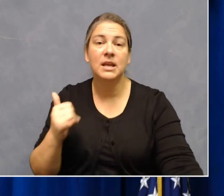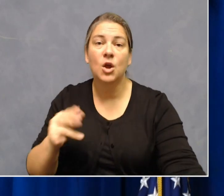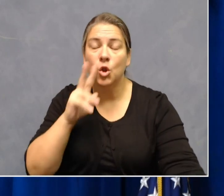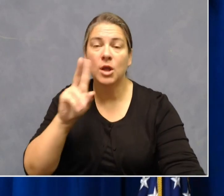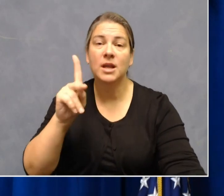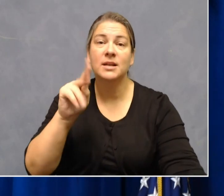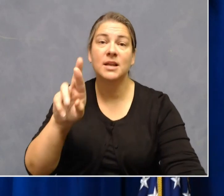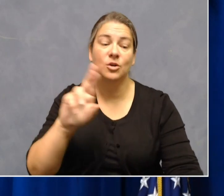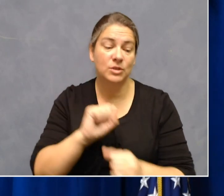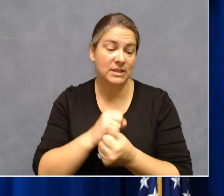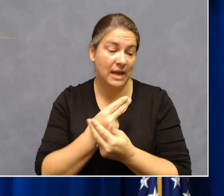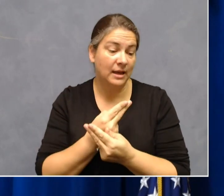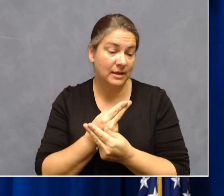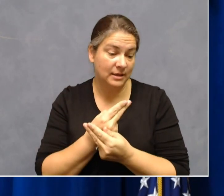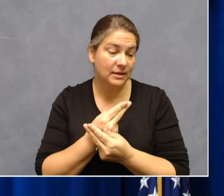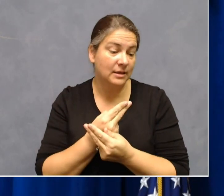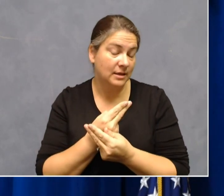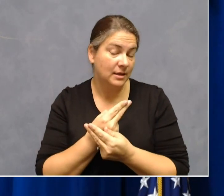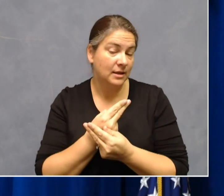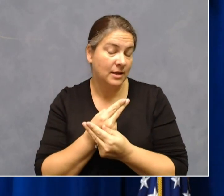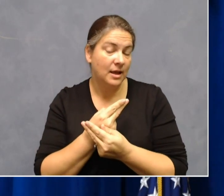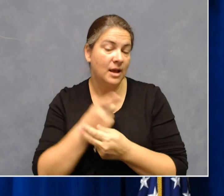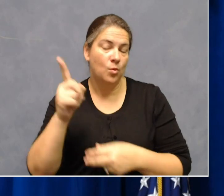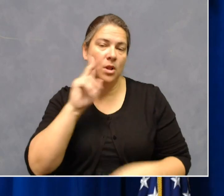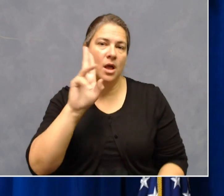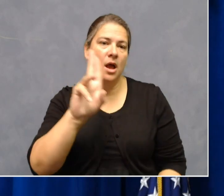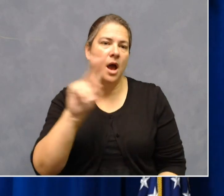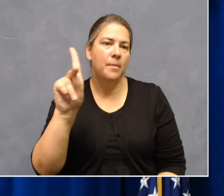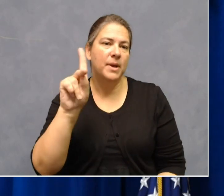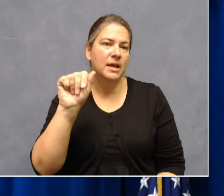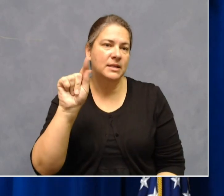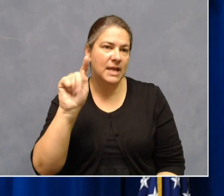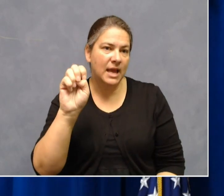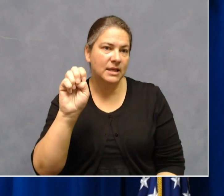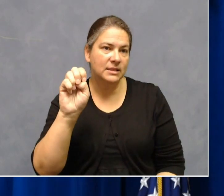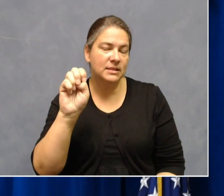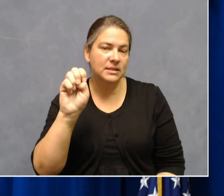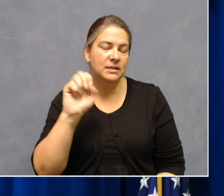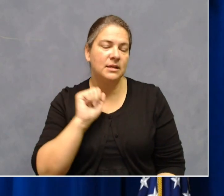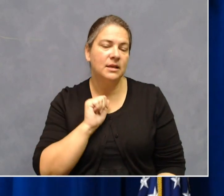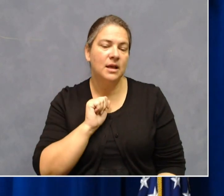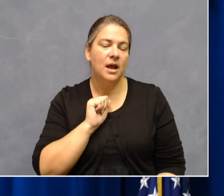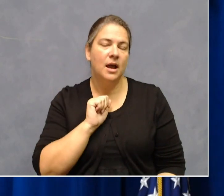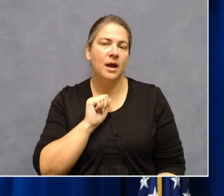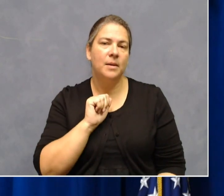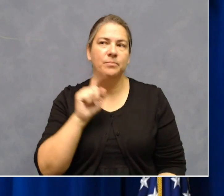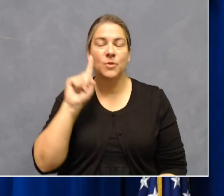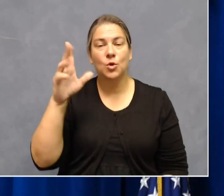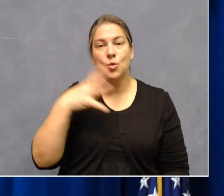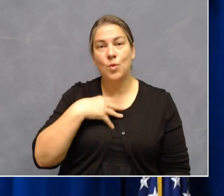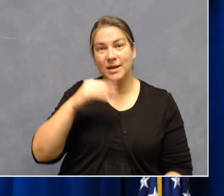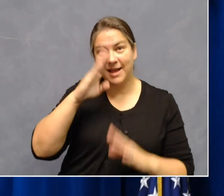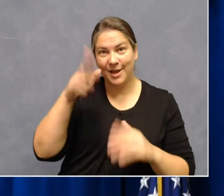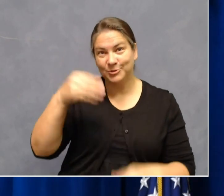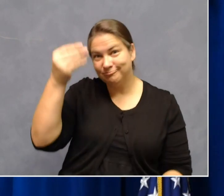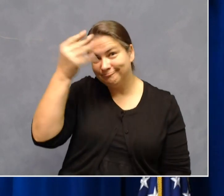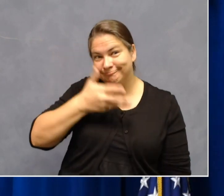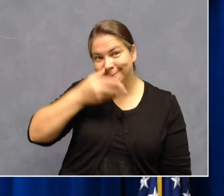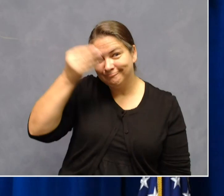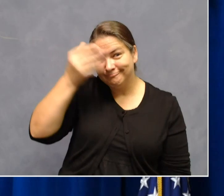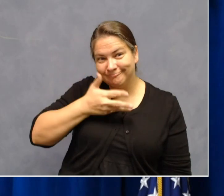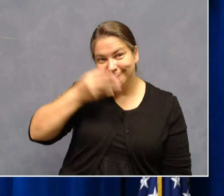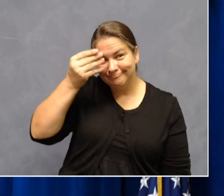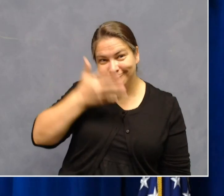going to give an update on the White House's newest report to us. And then he's going to talk to us about